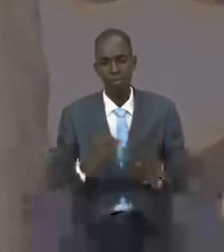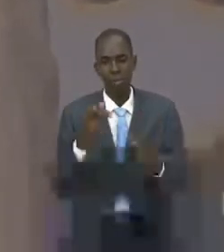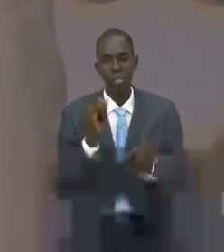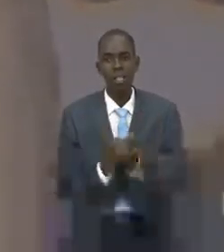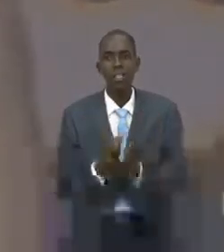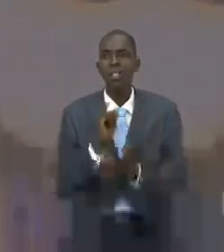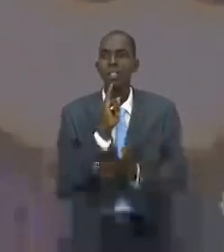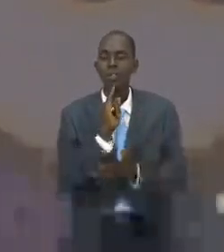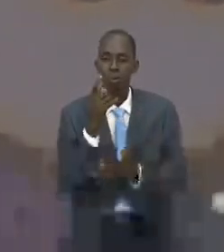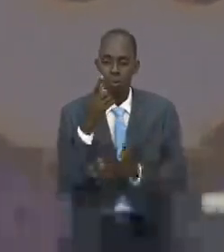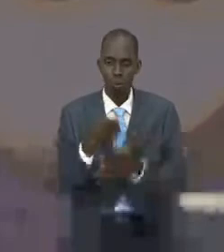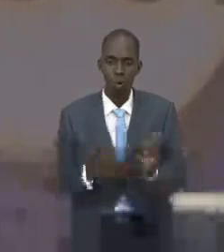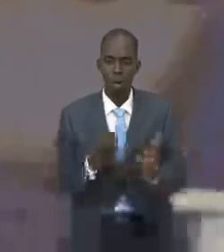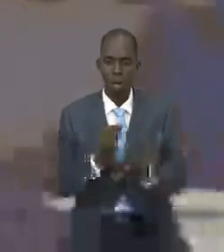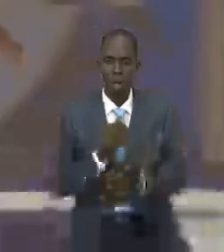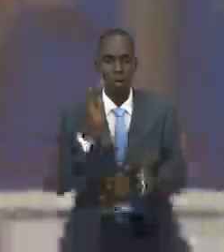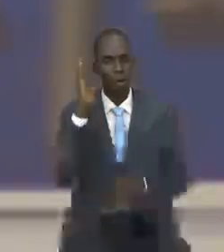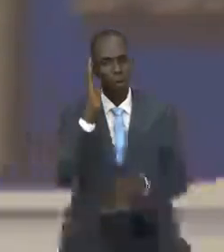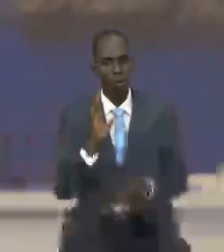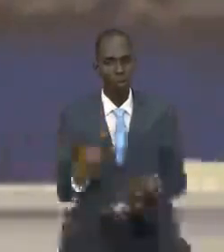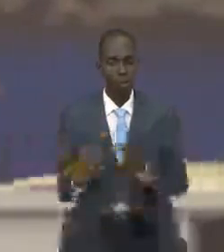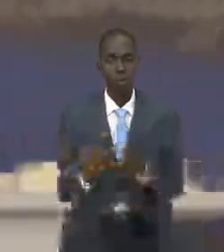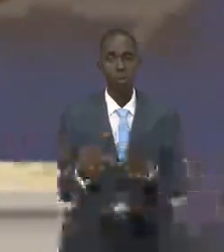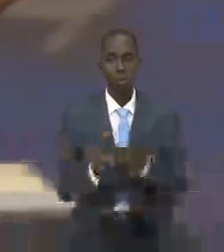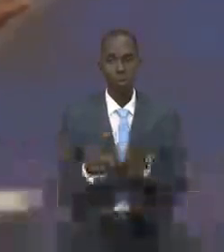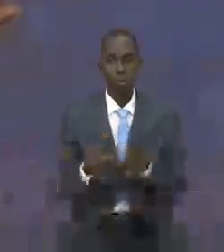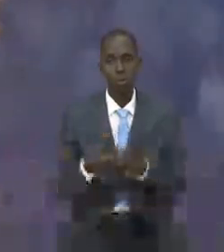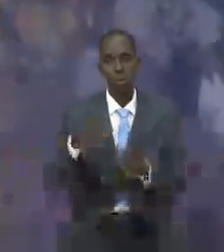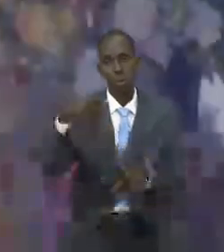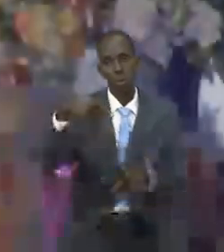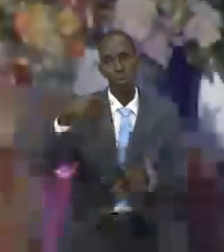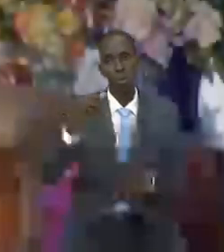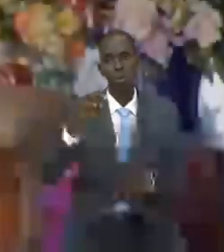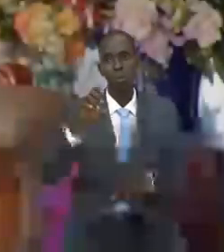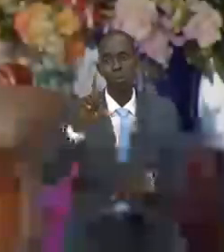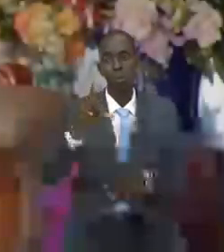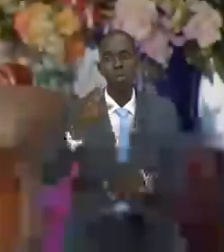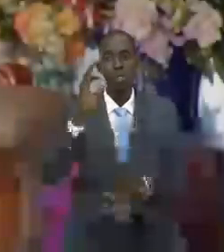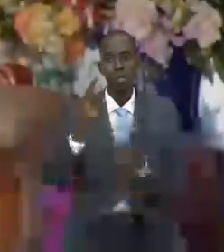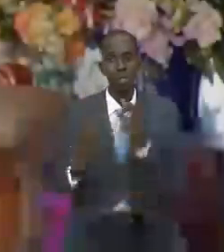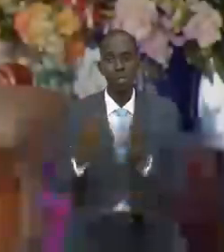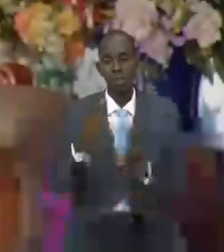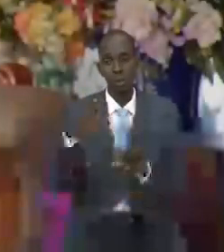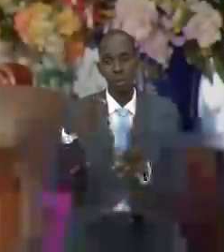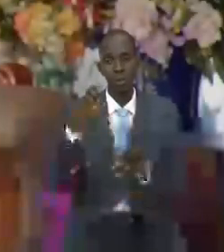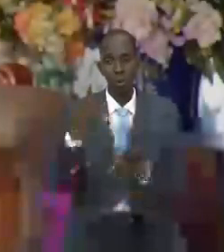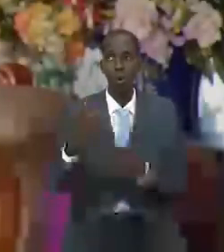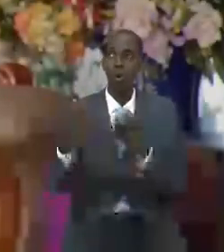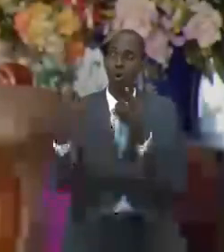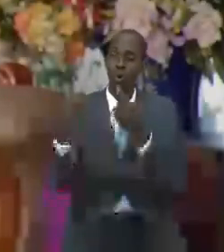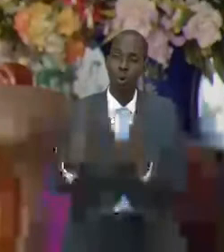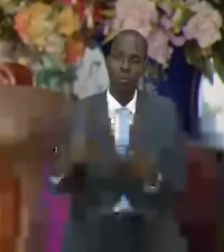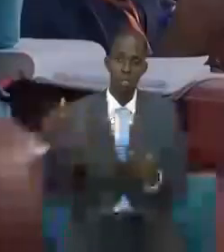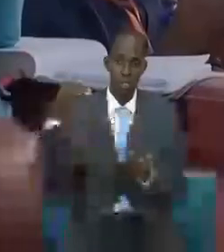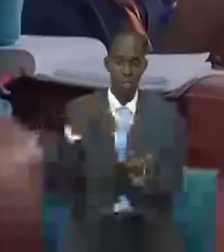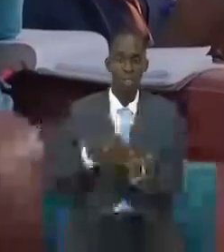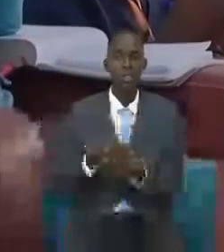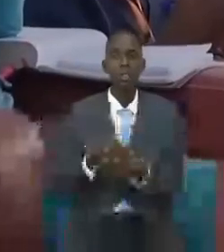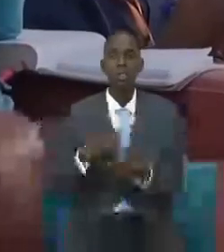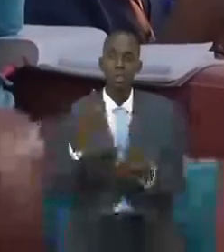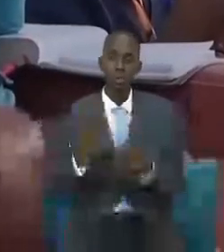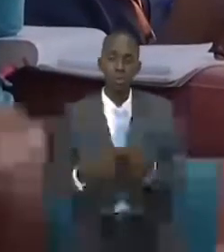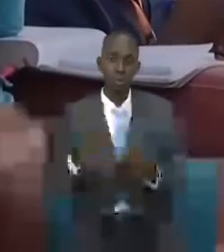what I will do. Even Paul, if he rose up again to come to preach, will not convince me.